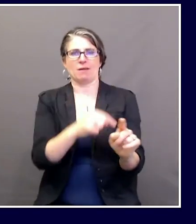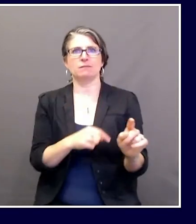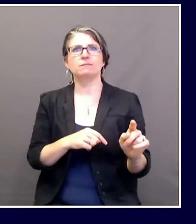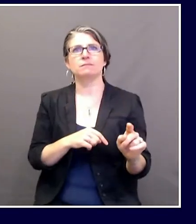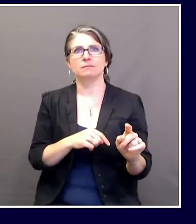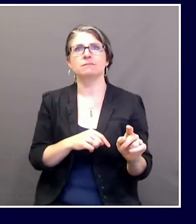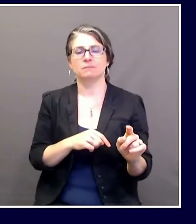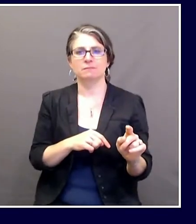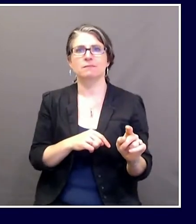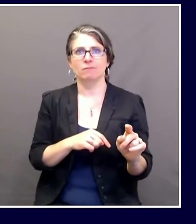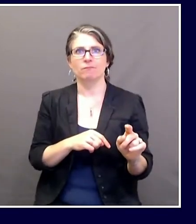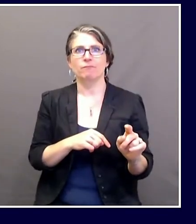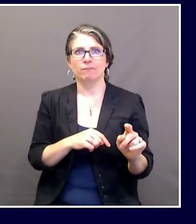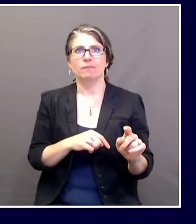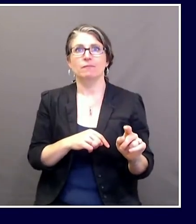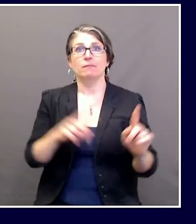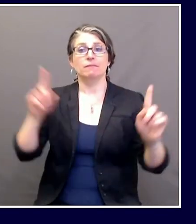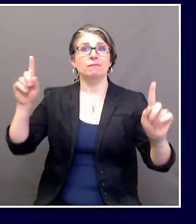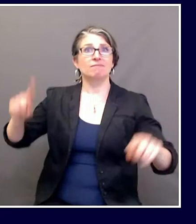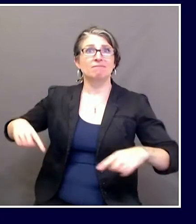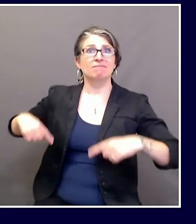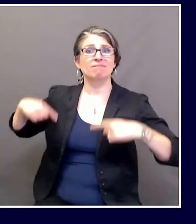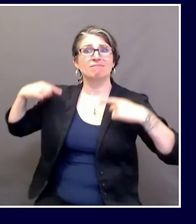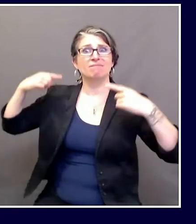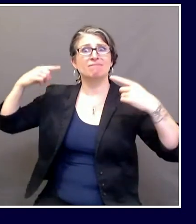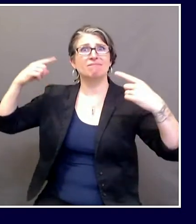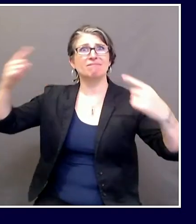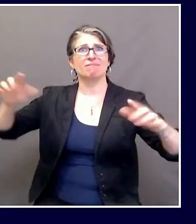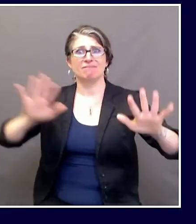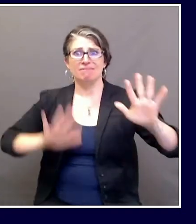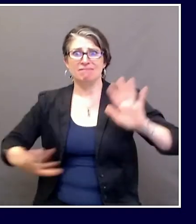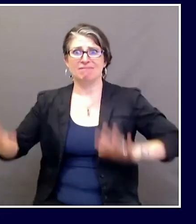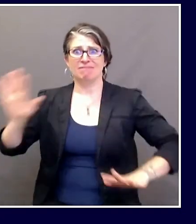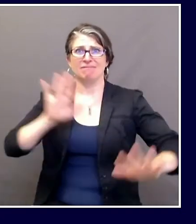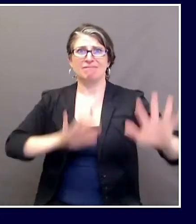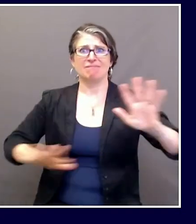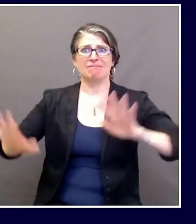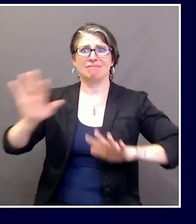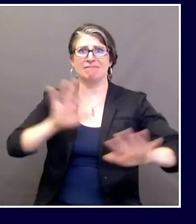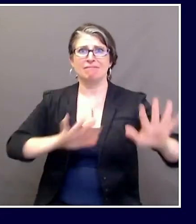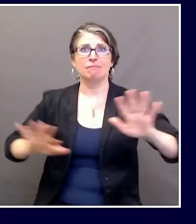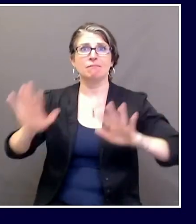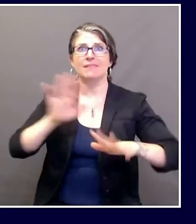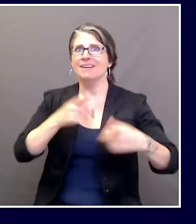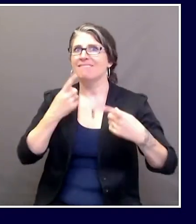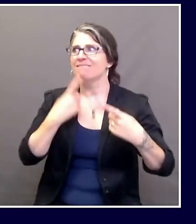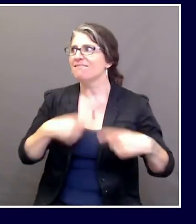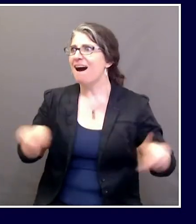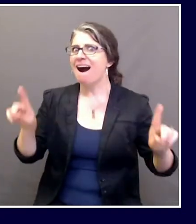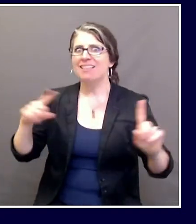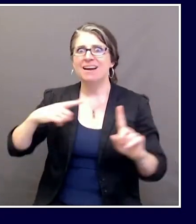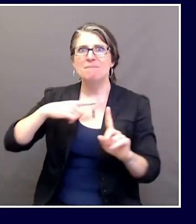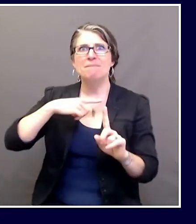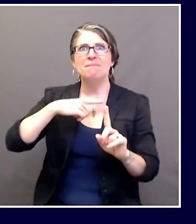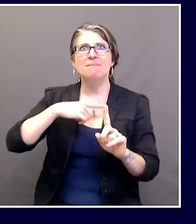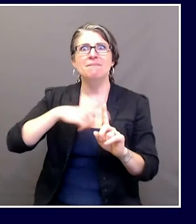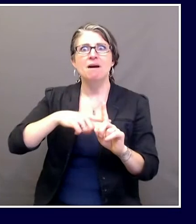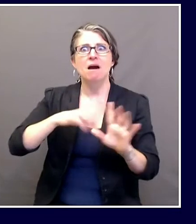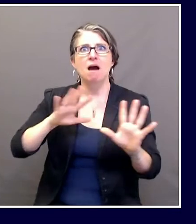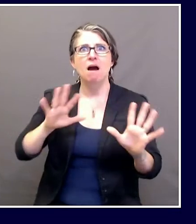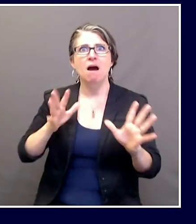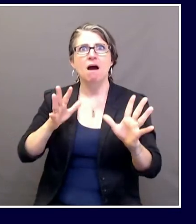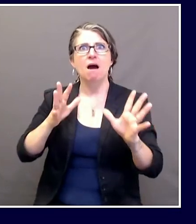direction. Rates of new cases are down, and with it, things like positivity rates. And after a period of remaining